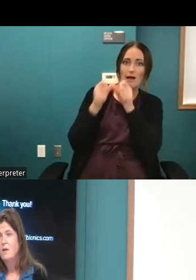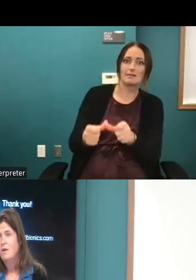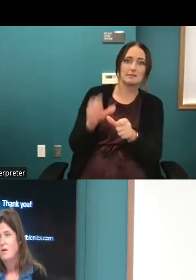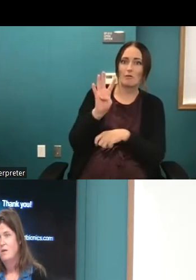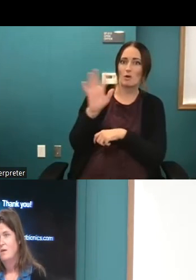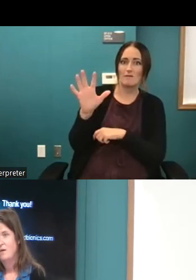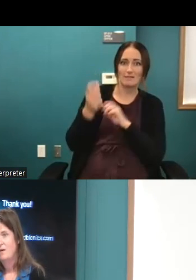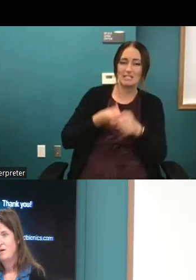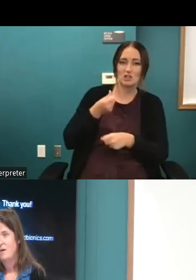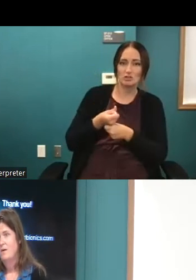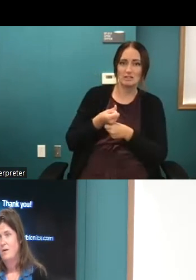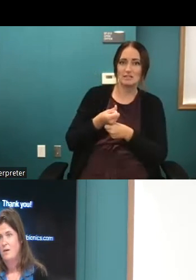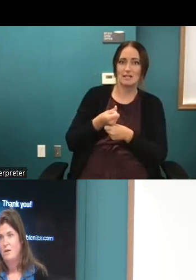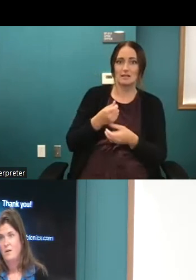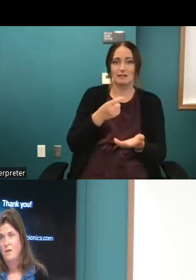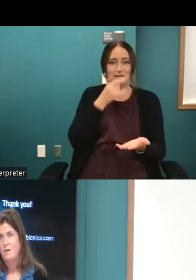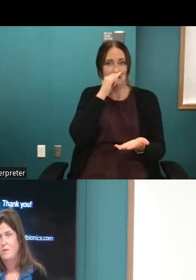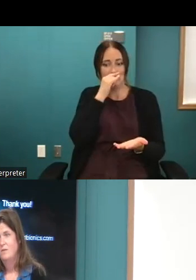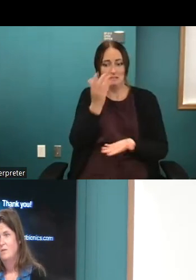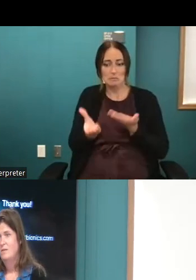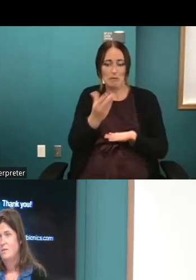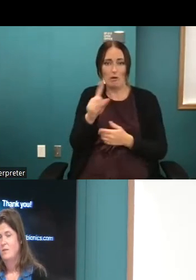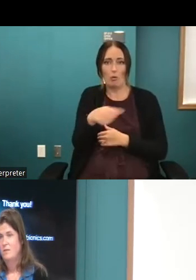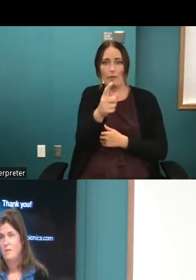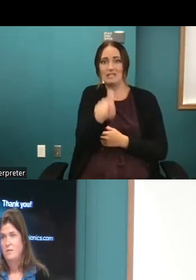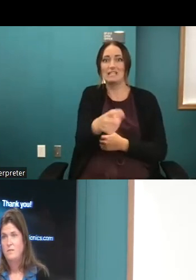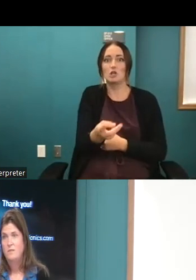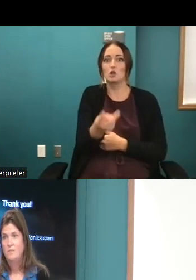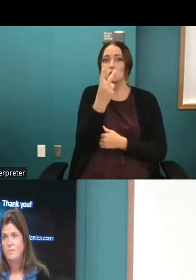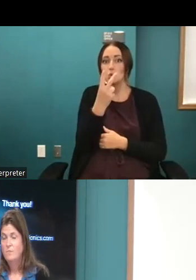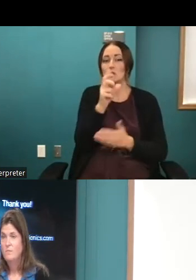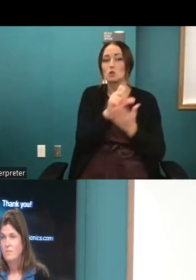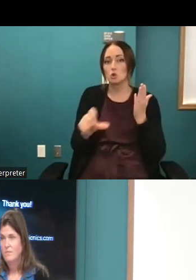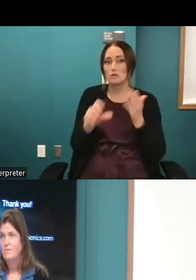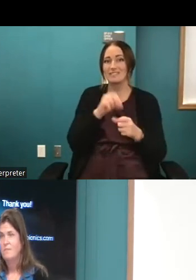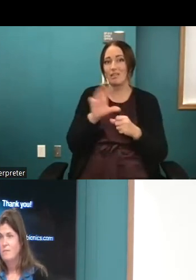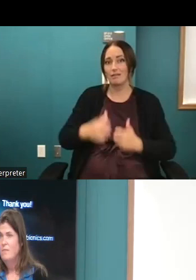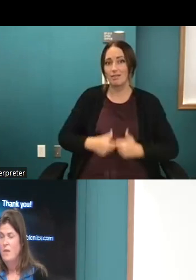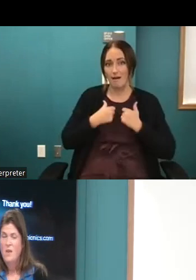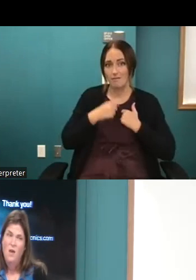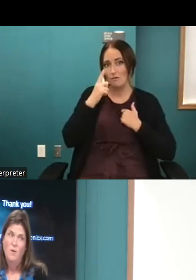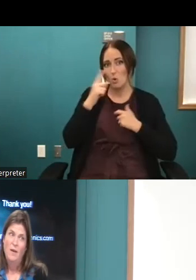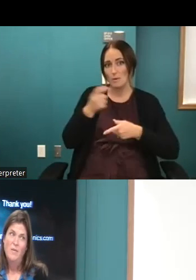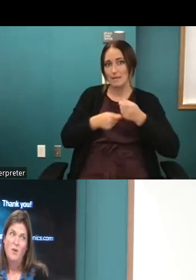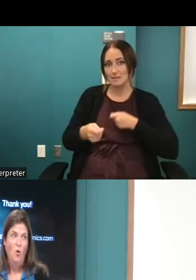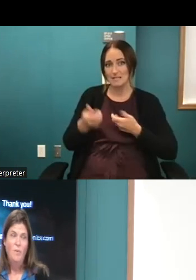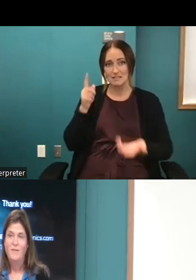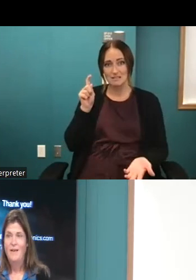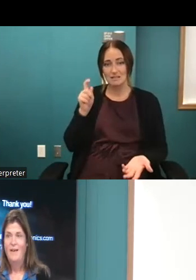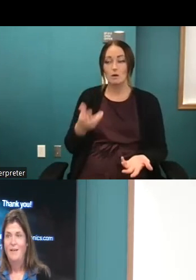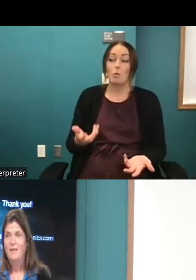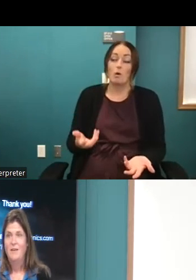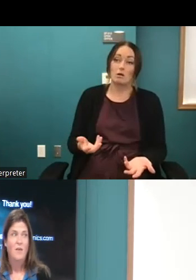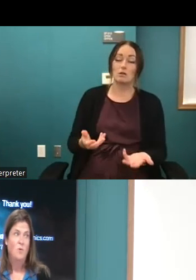that kiddos might only need 2 surgeries in their life to like replace it, or? Well, I mean, the hope